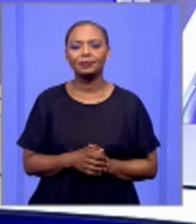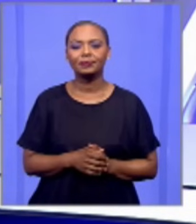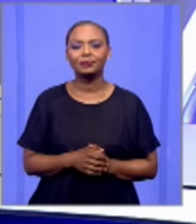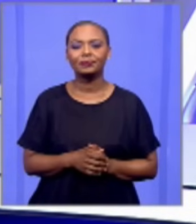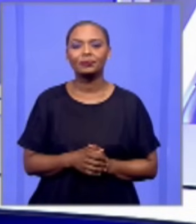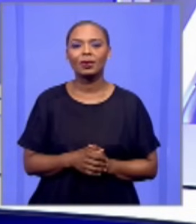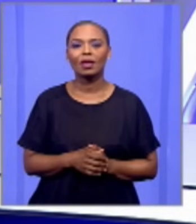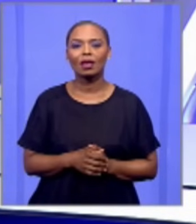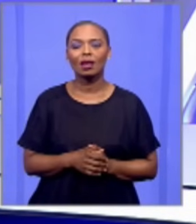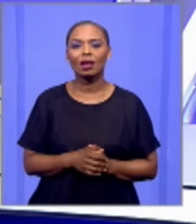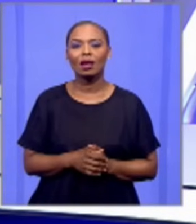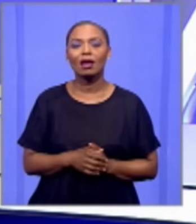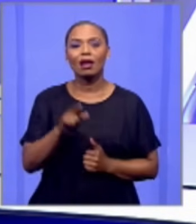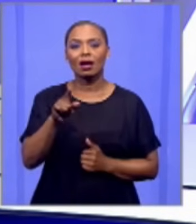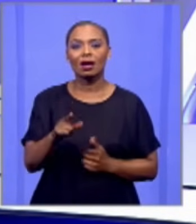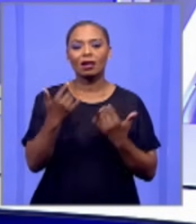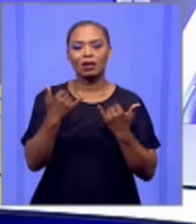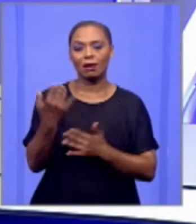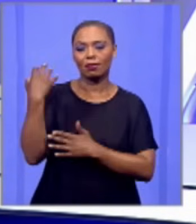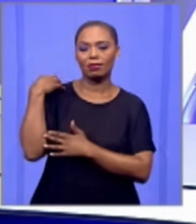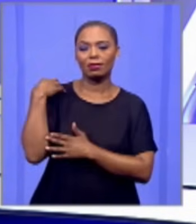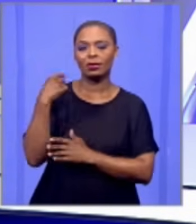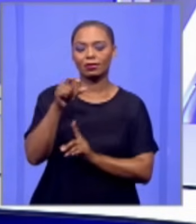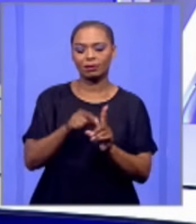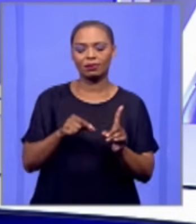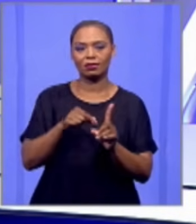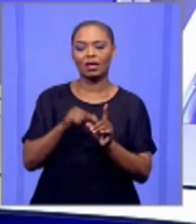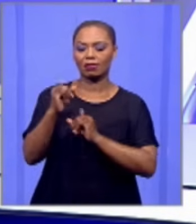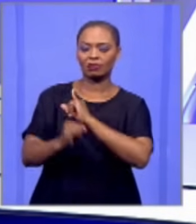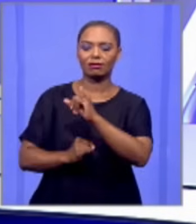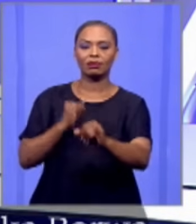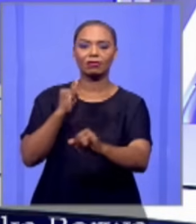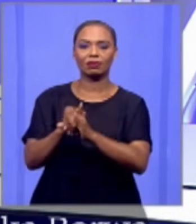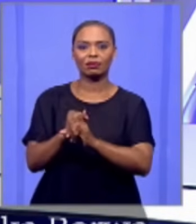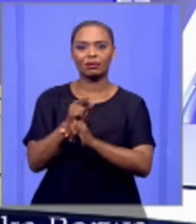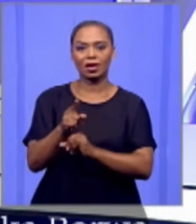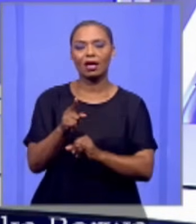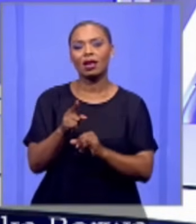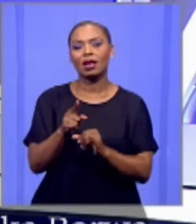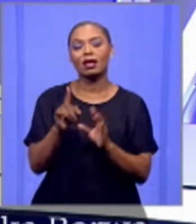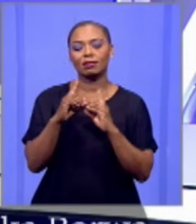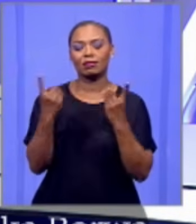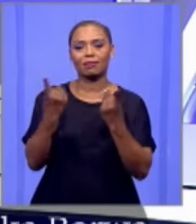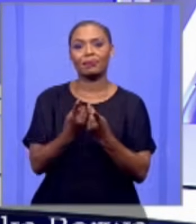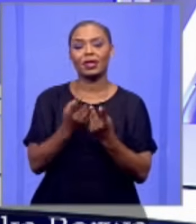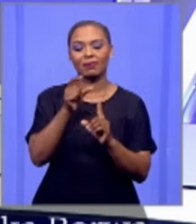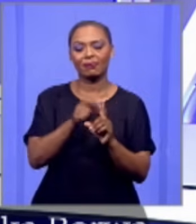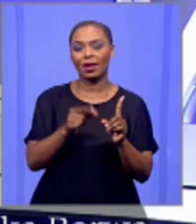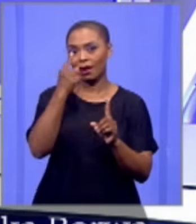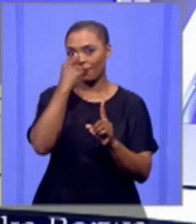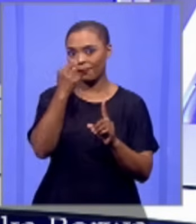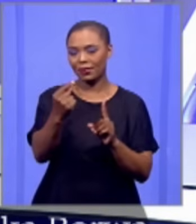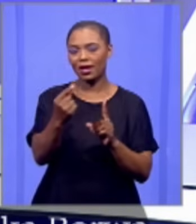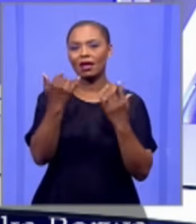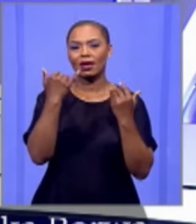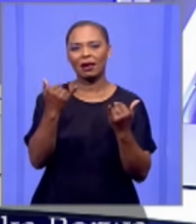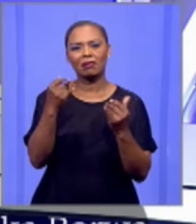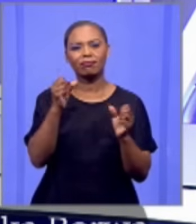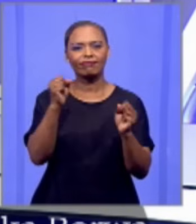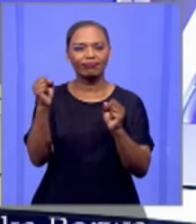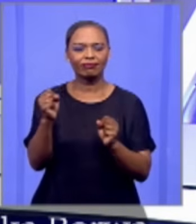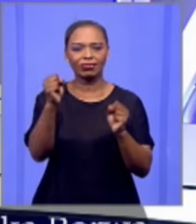Go sa le bjalo tona ya kgoro ya dikamano le tšhomišano ya boditšhabatšhaba na le diphando o lekile go hlatholla gore ke ka baka la